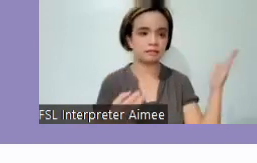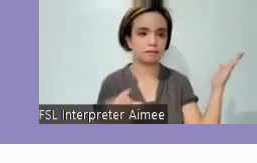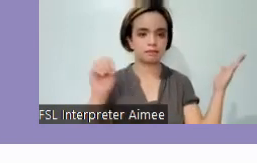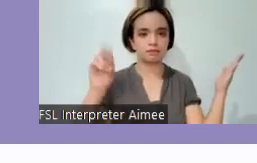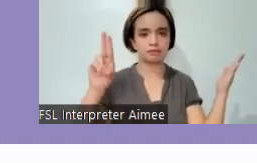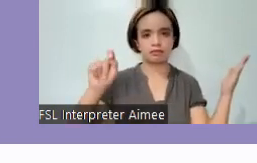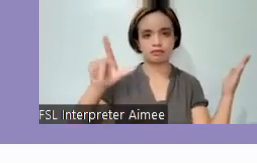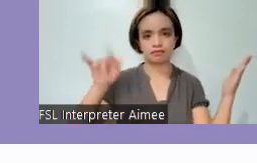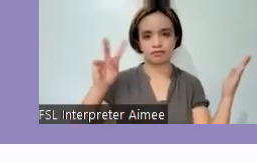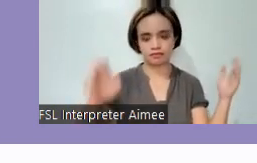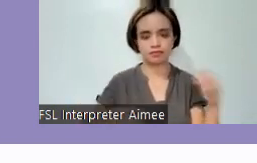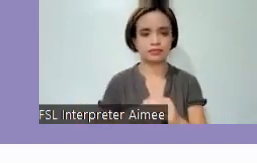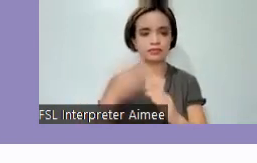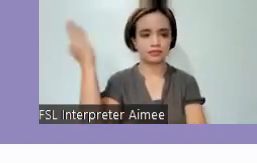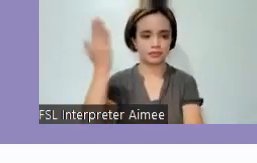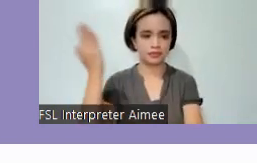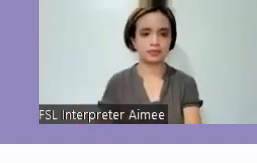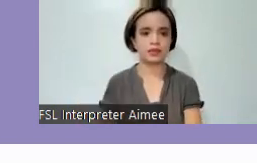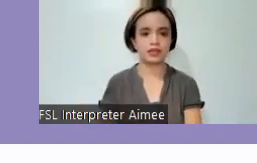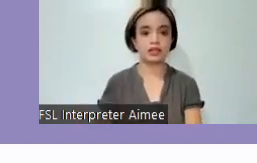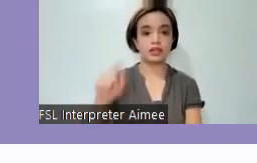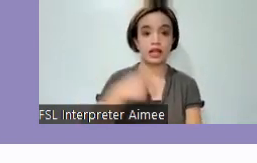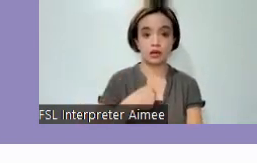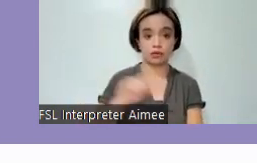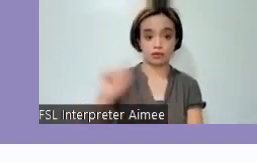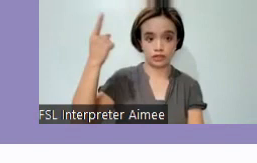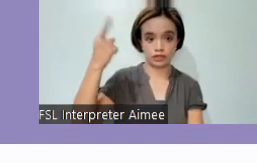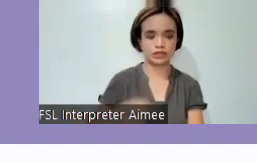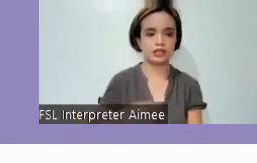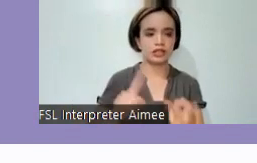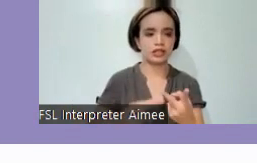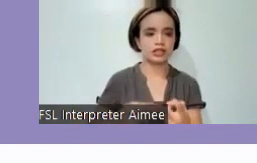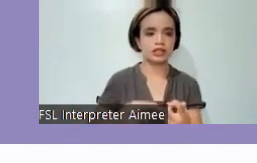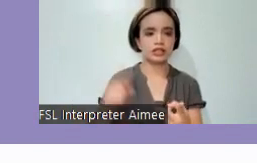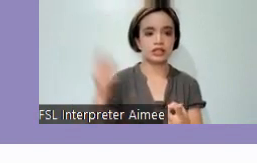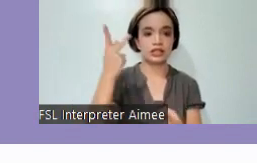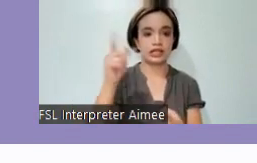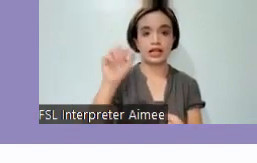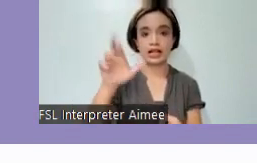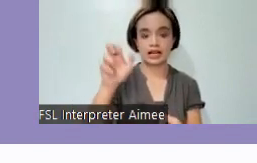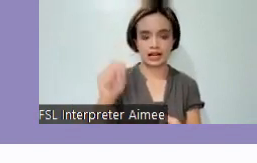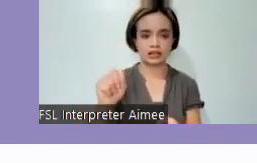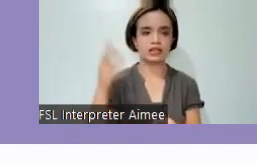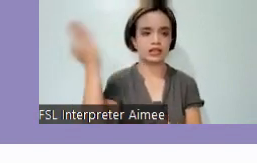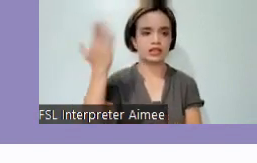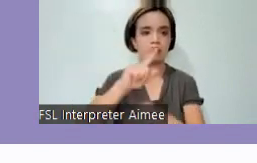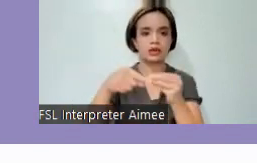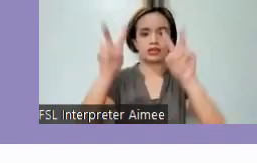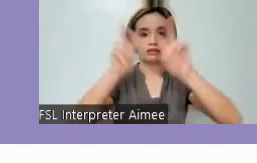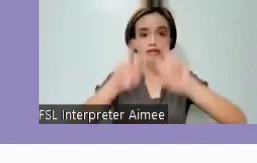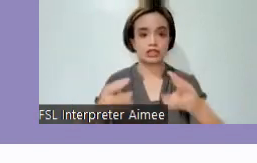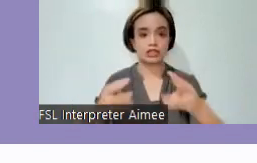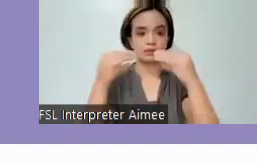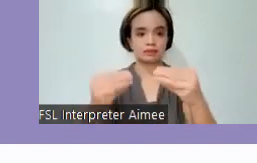our presentation. I will do the first part. Karen will present the research method, and